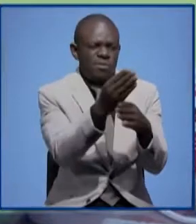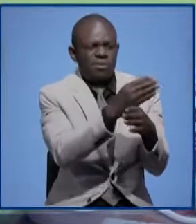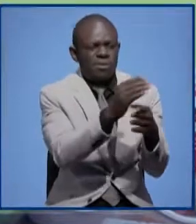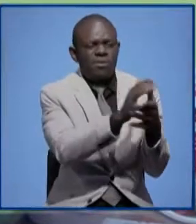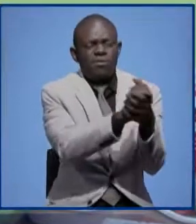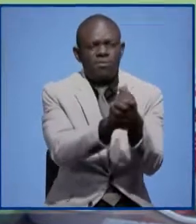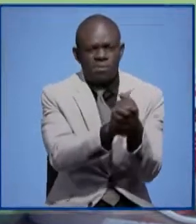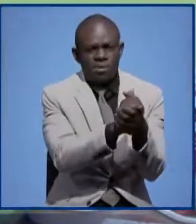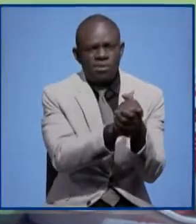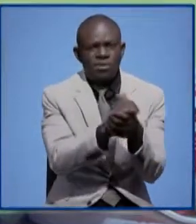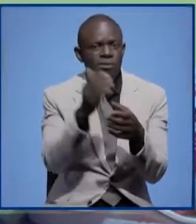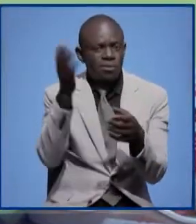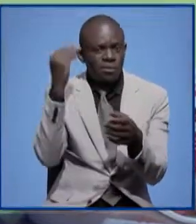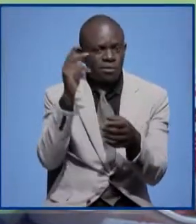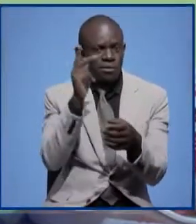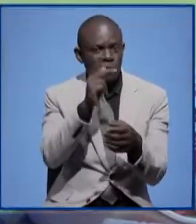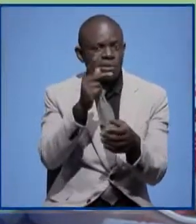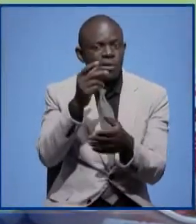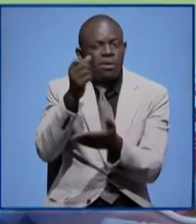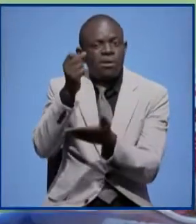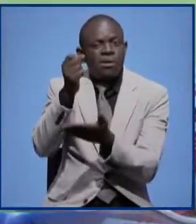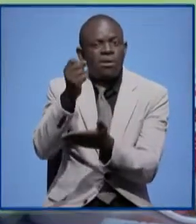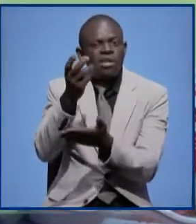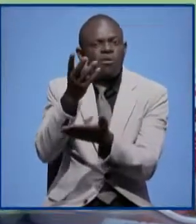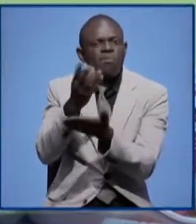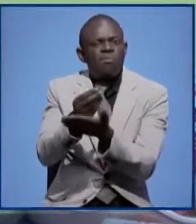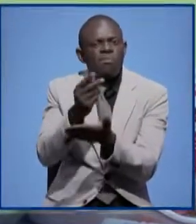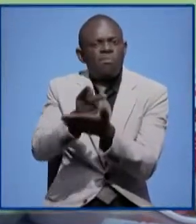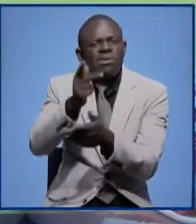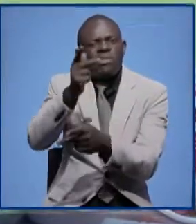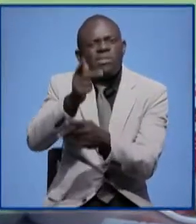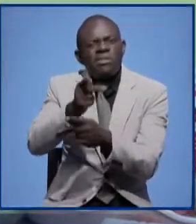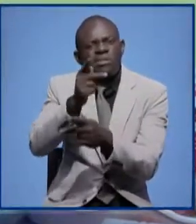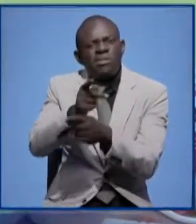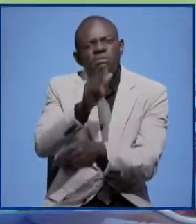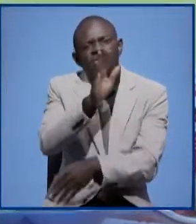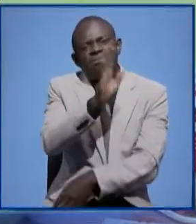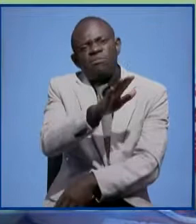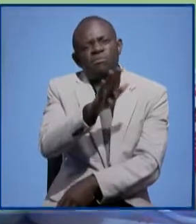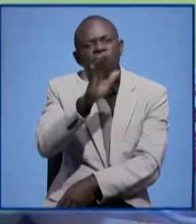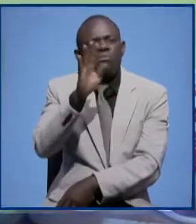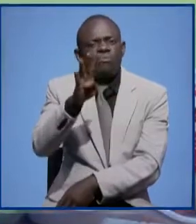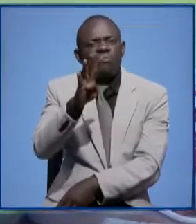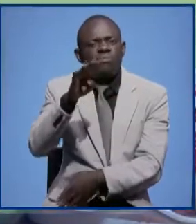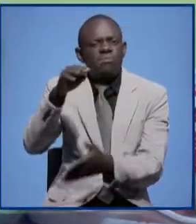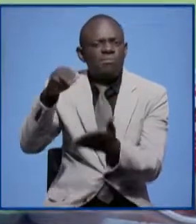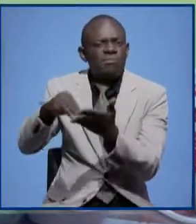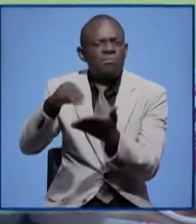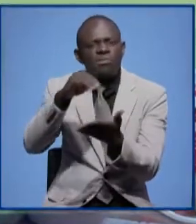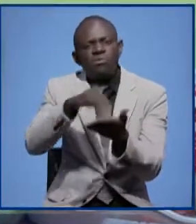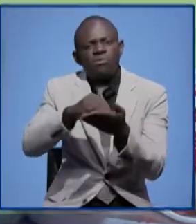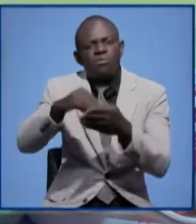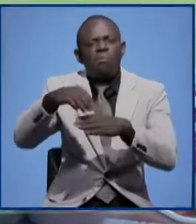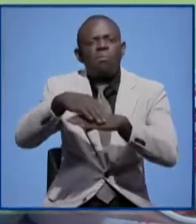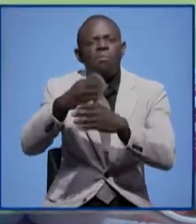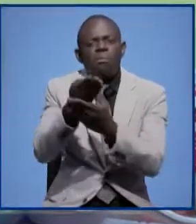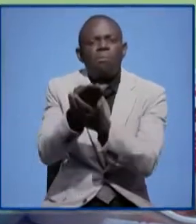£54 million. Okay? I've set aside £54 million to support